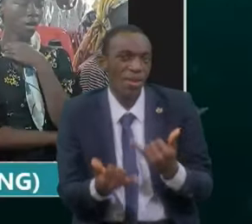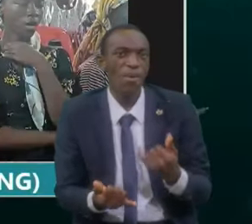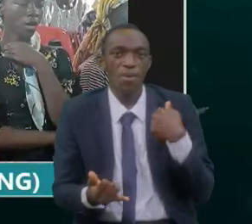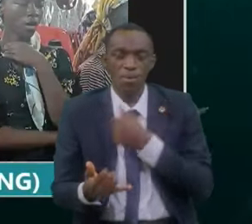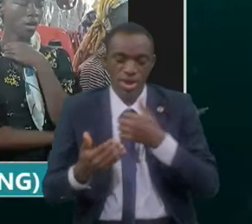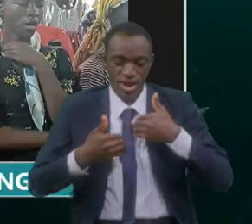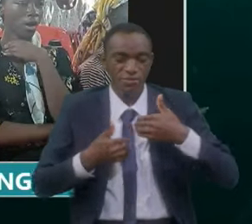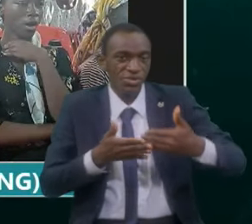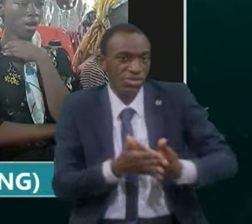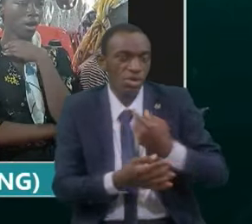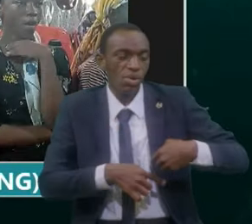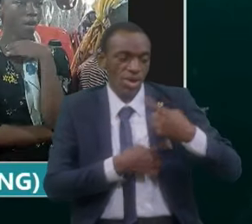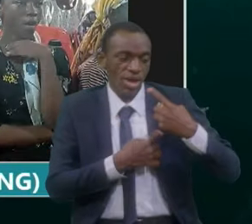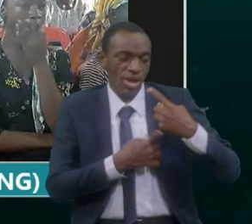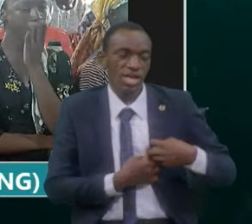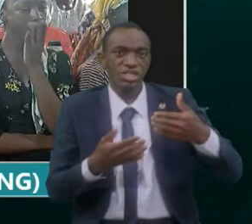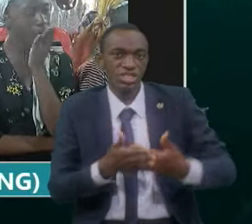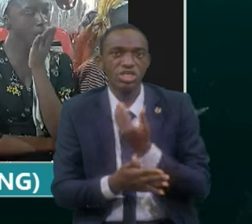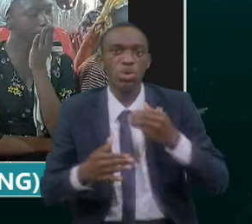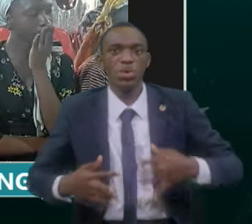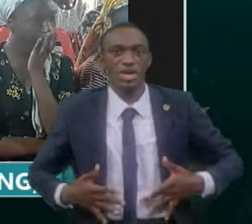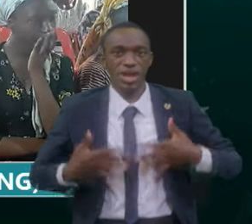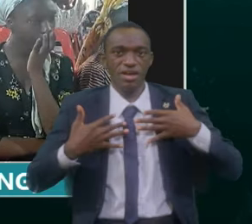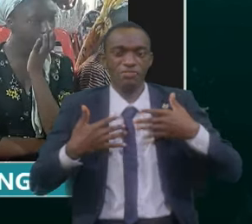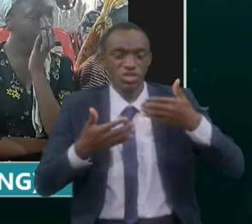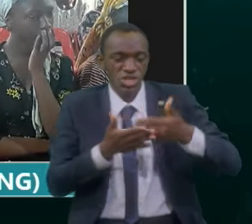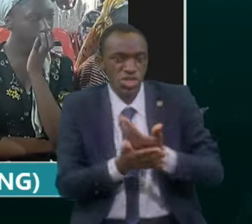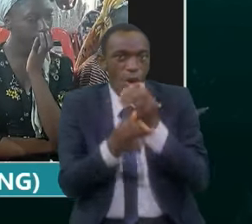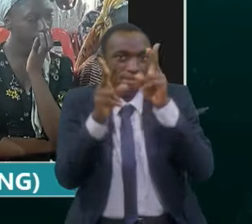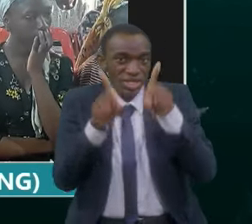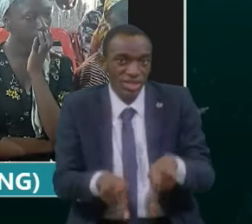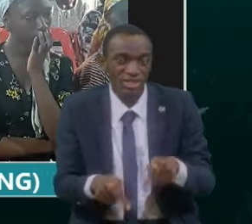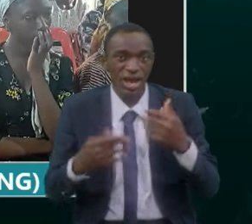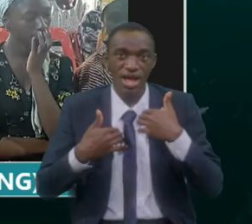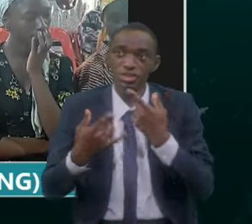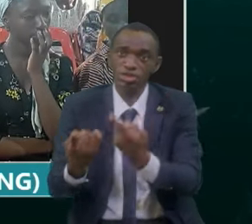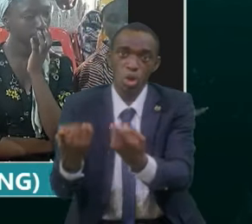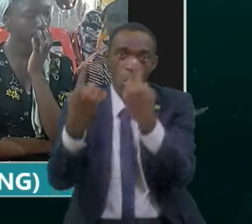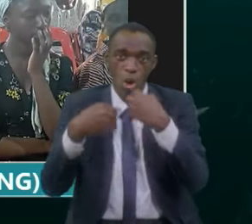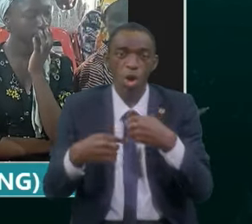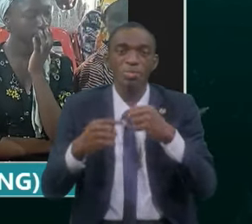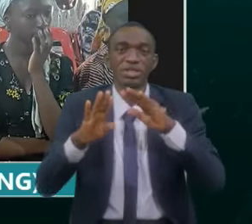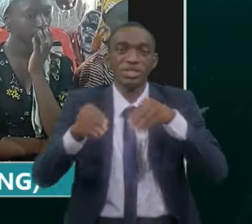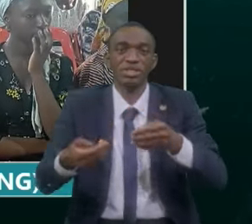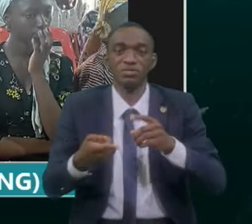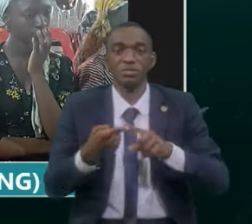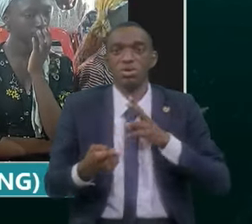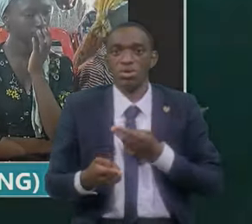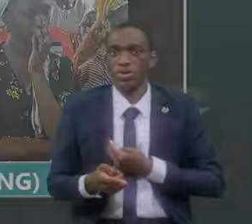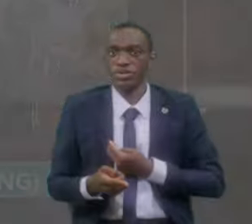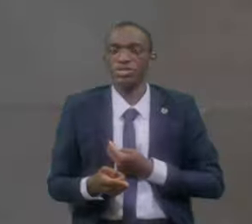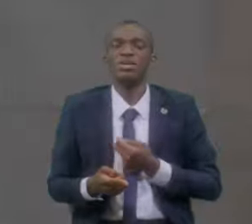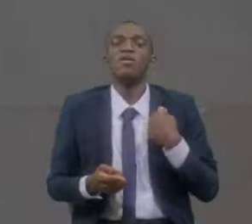a new life, and a new personality has now been given unto us, we